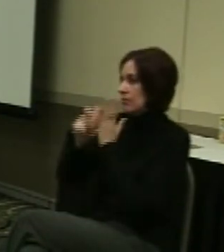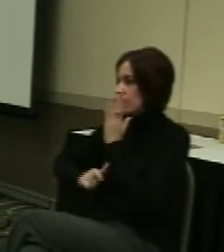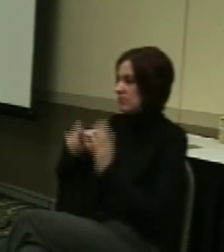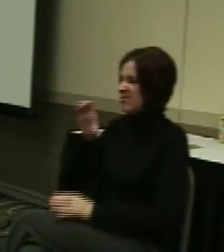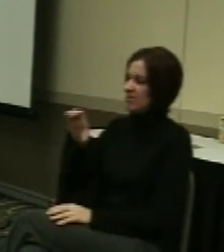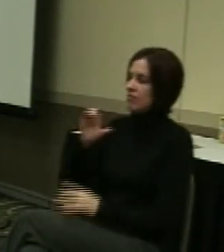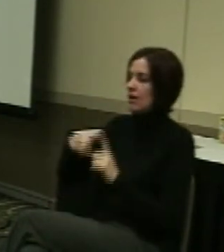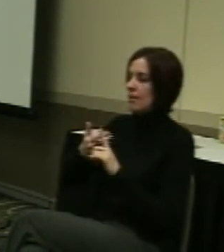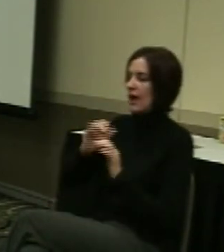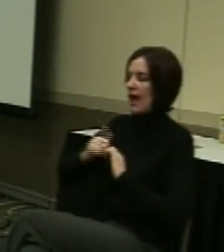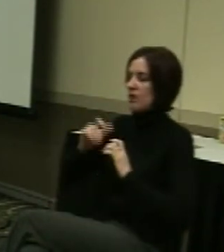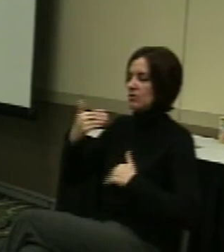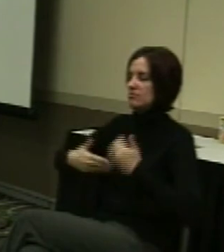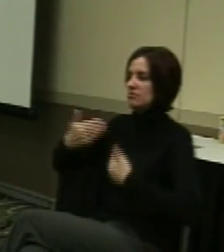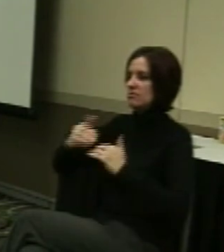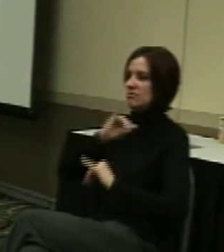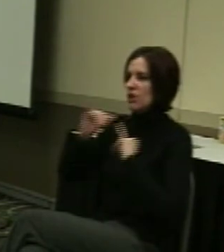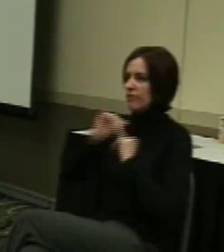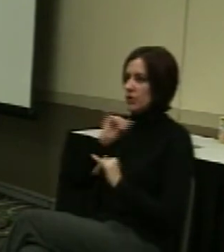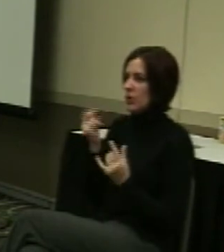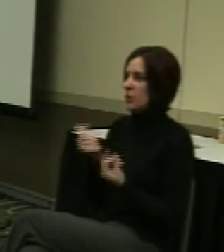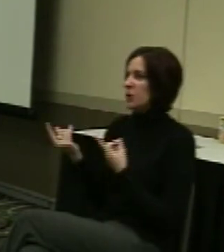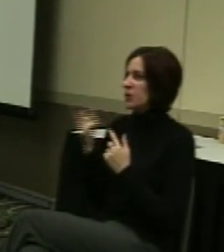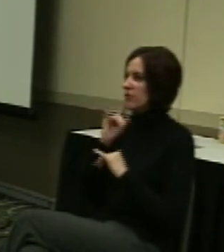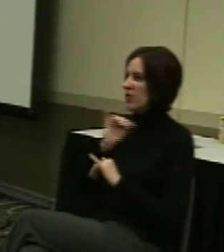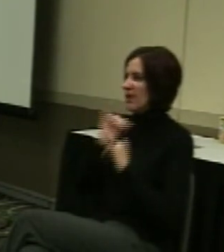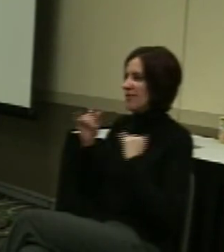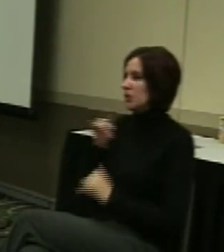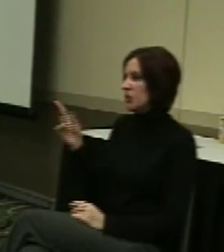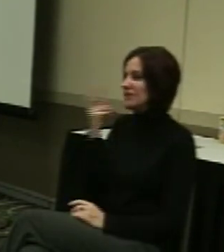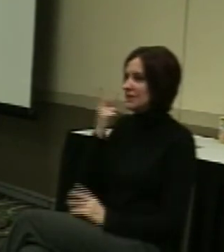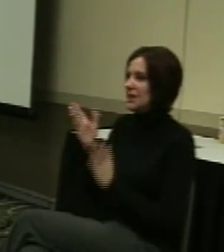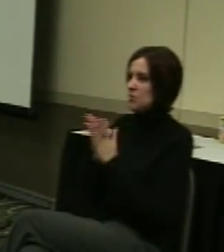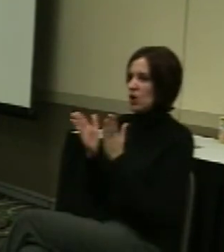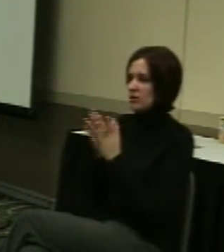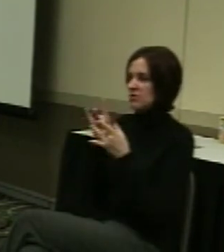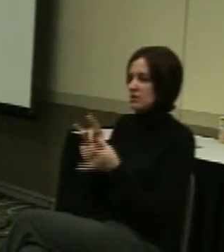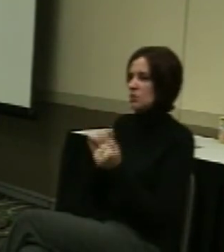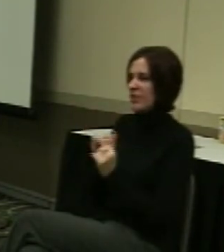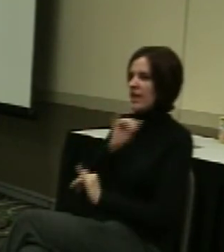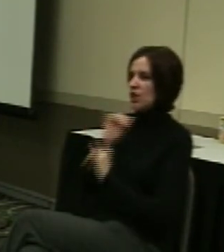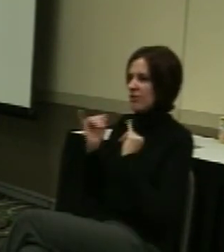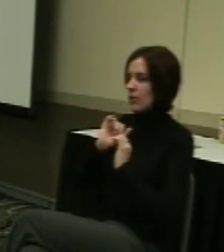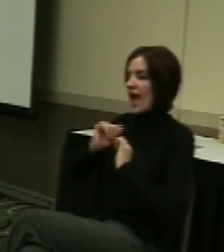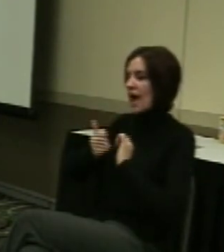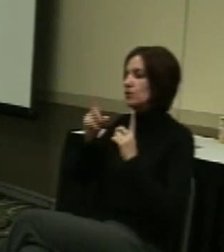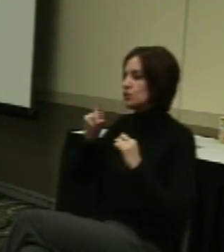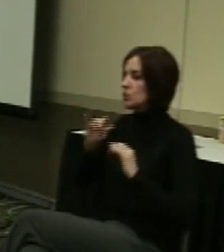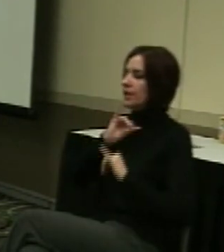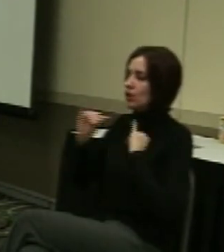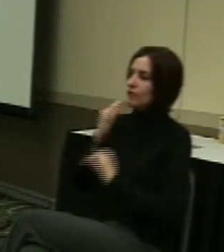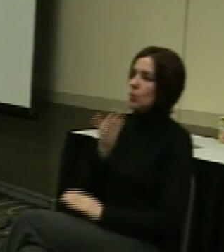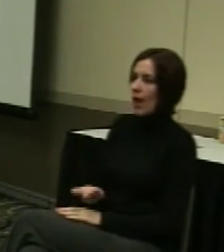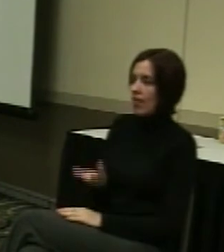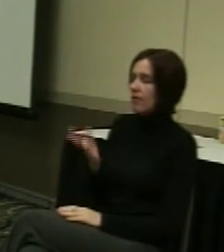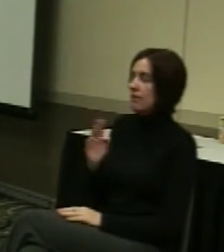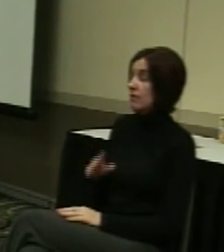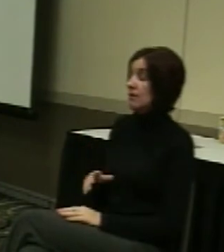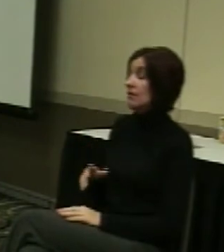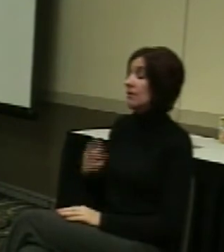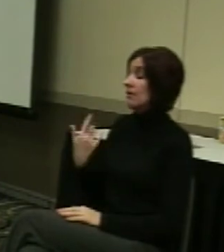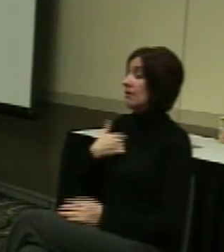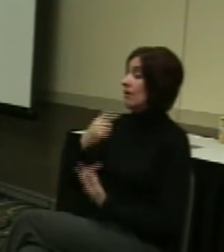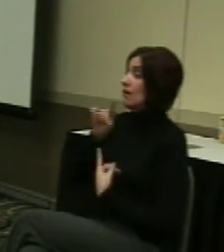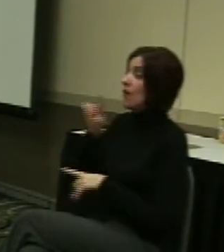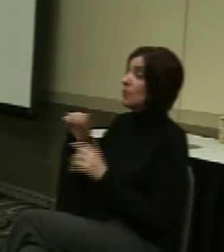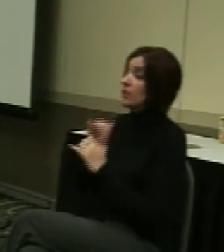can, can't you? You've seen a whole book written about interviewing and how to do interviewing well. I would come to an interview with